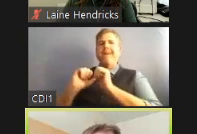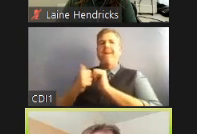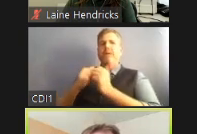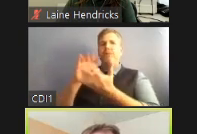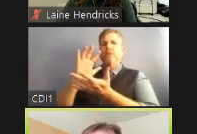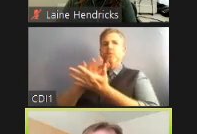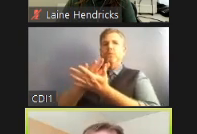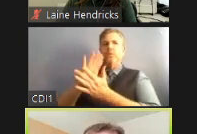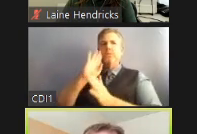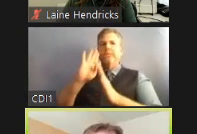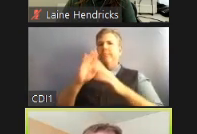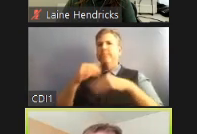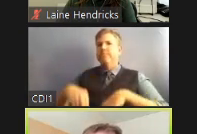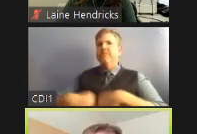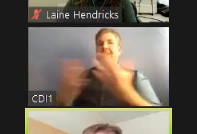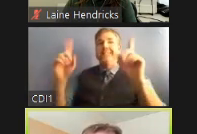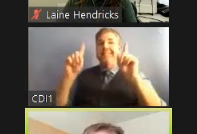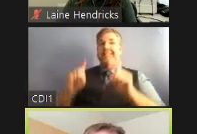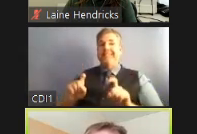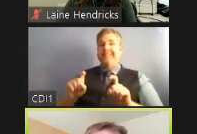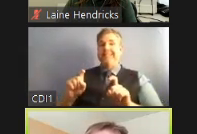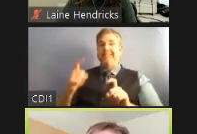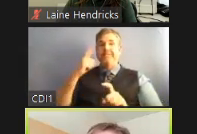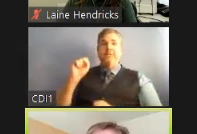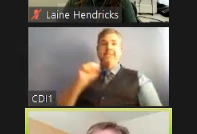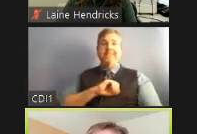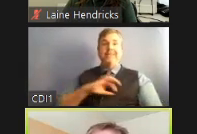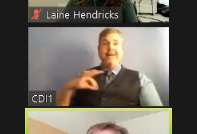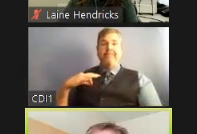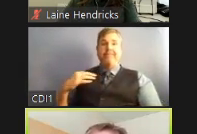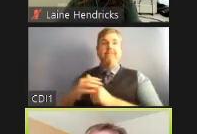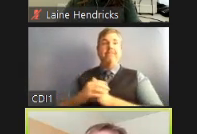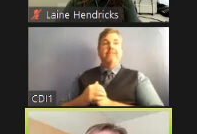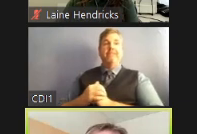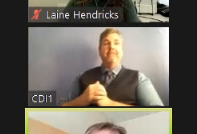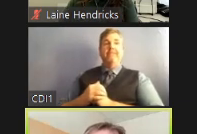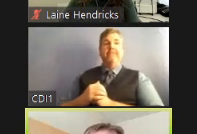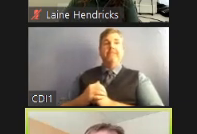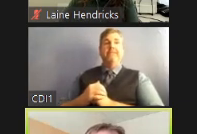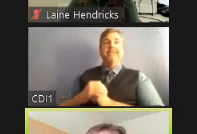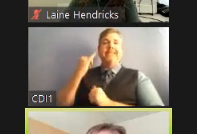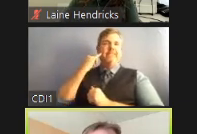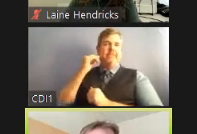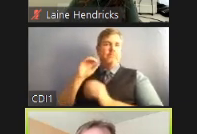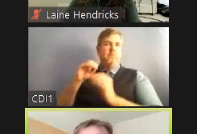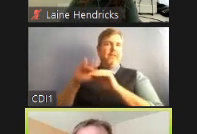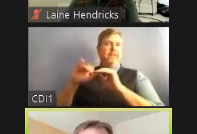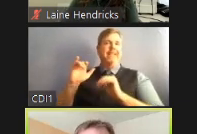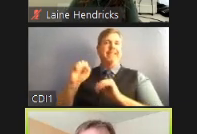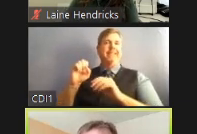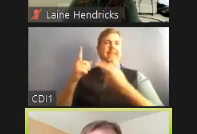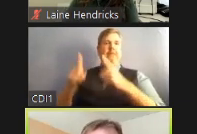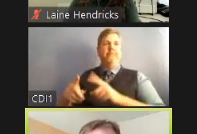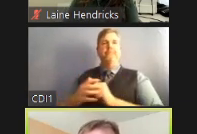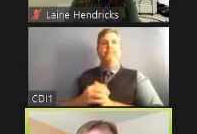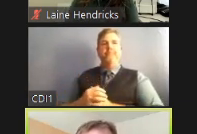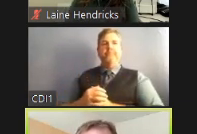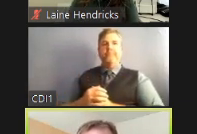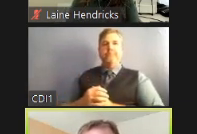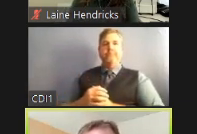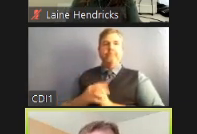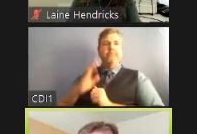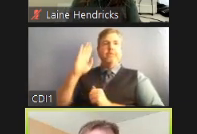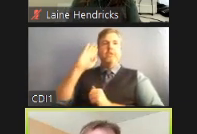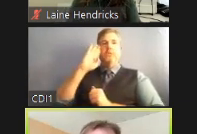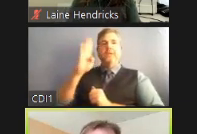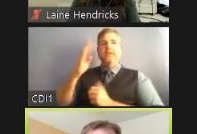testing for staff and for students if there are cases. We will prioritize those that can optimize outdoor space, because we know that's safer